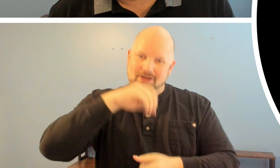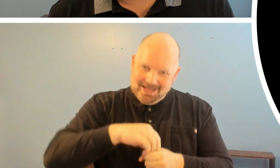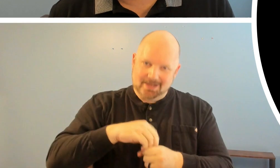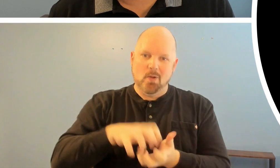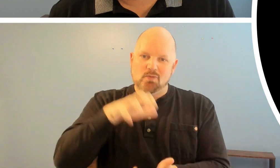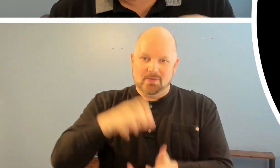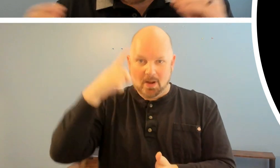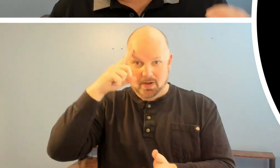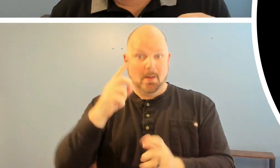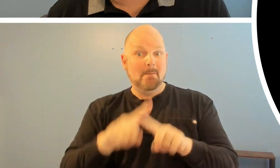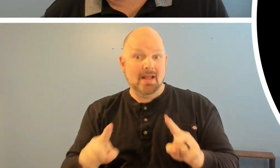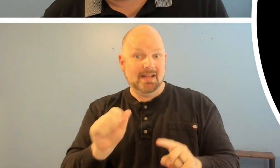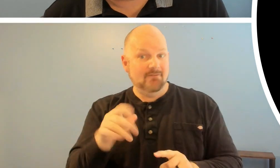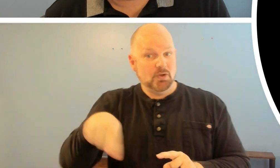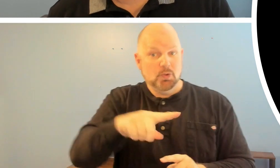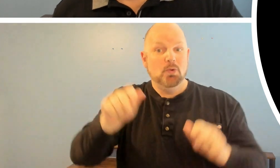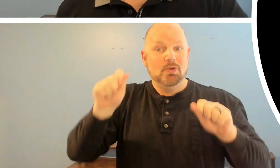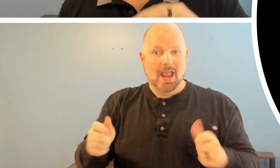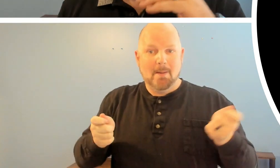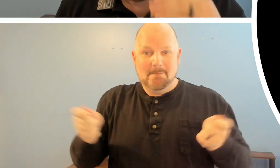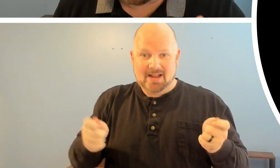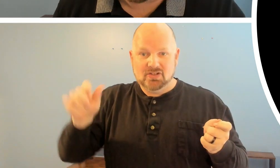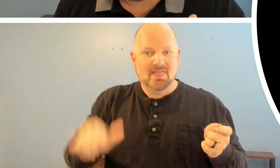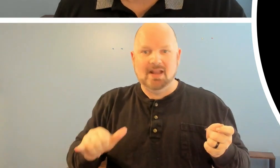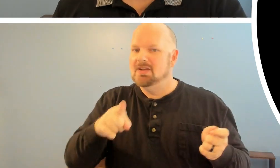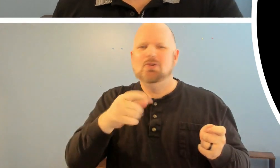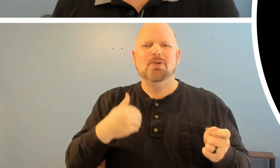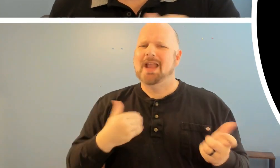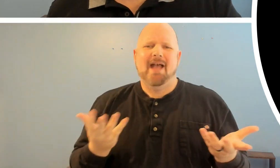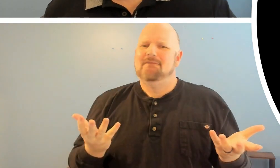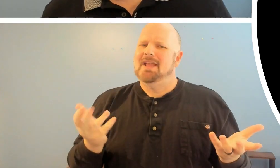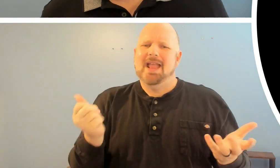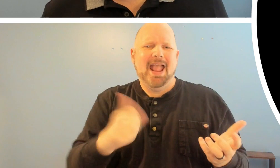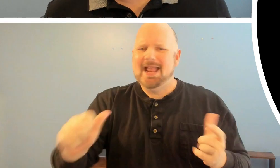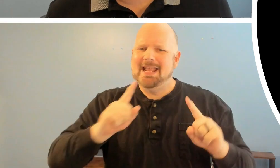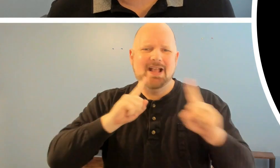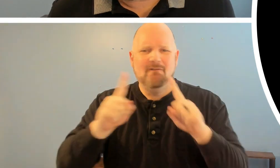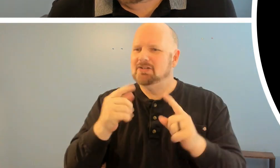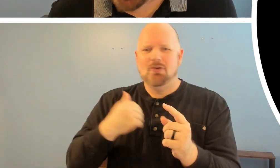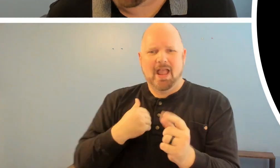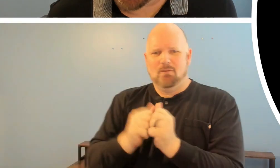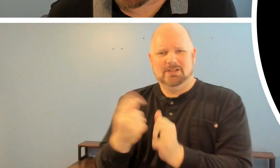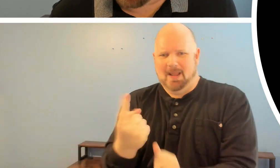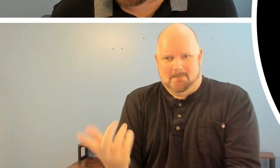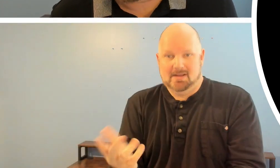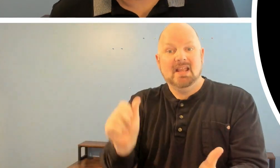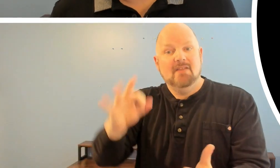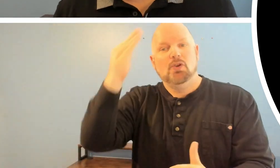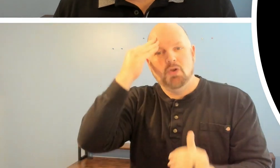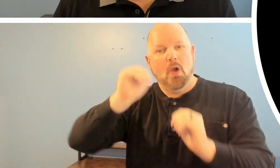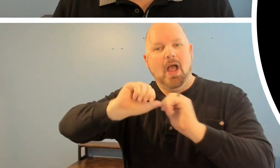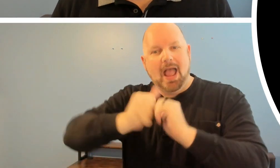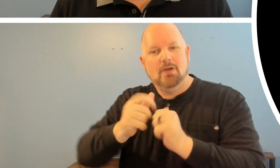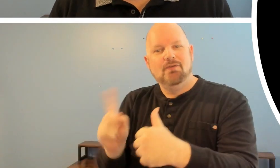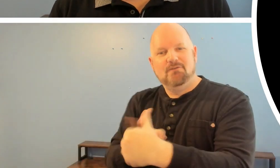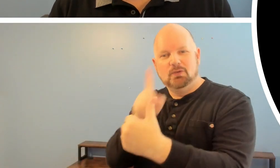those two things, get that under control, if you can do that, you can have any conversation that you need to have with somebody